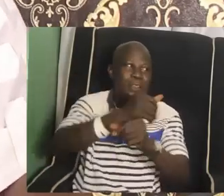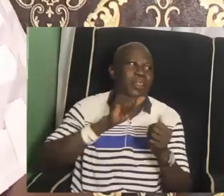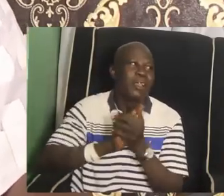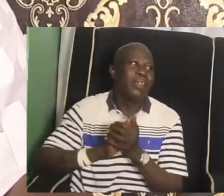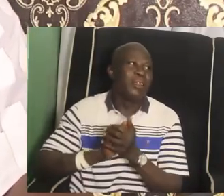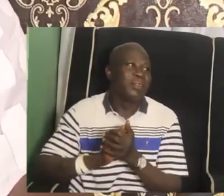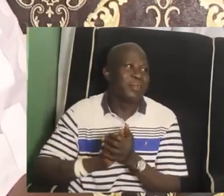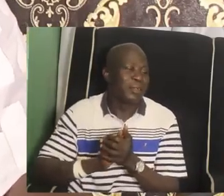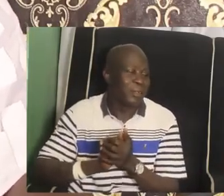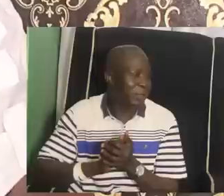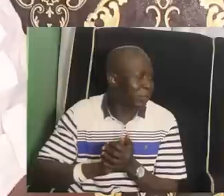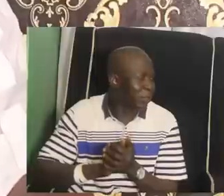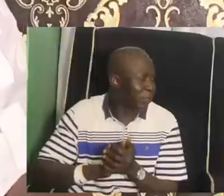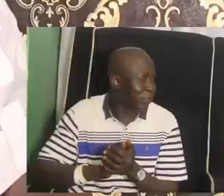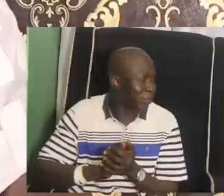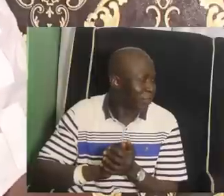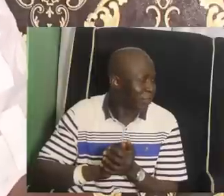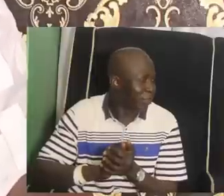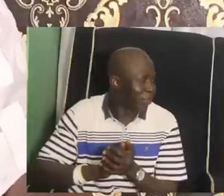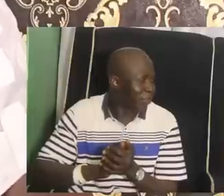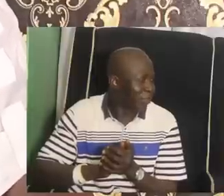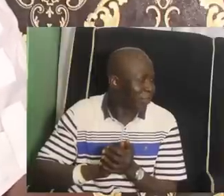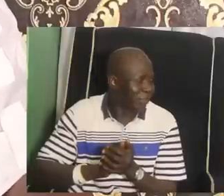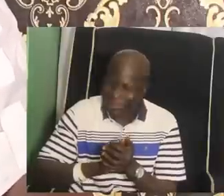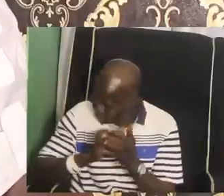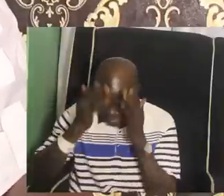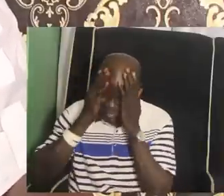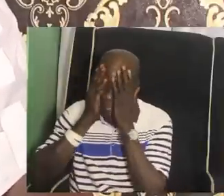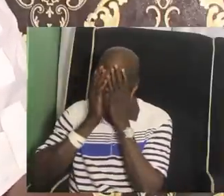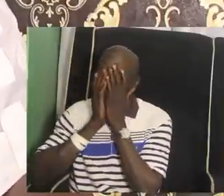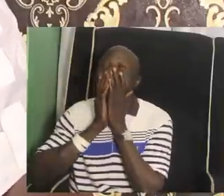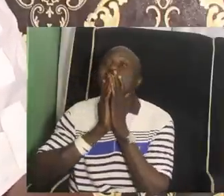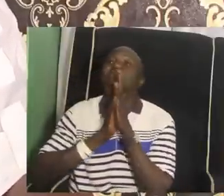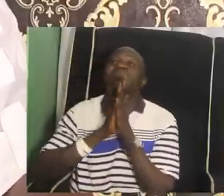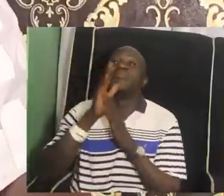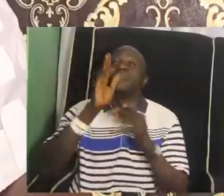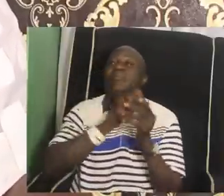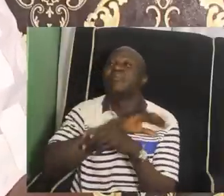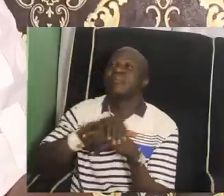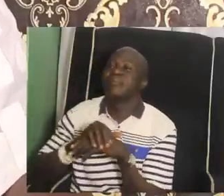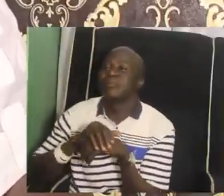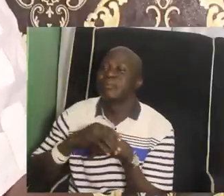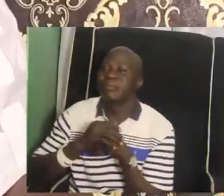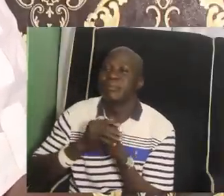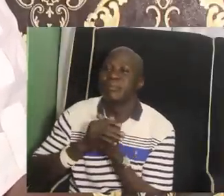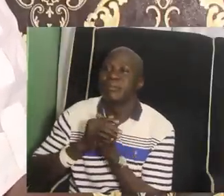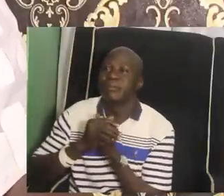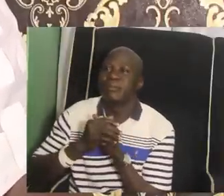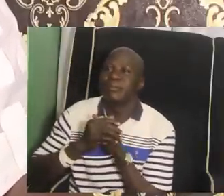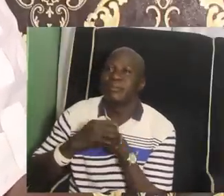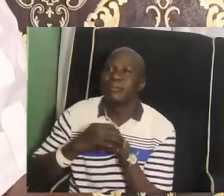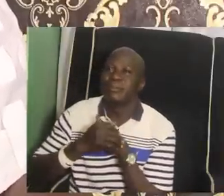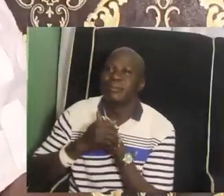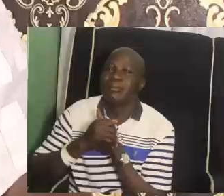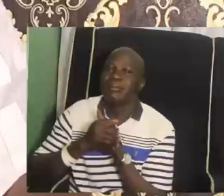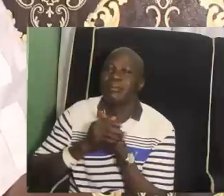anointing. Fast question, sir. Uh-huh. Ne pashe eni tau fi owo mi mule. Uh-huh. Apa mi pelu yo mu ni